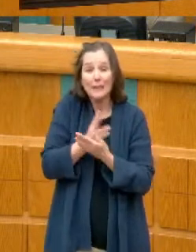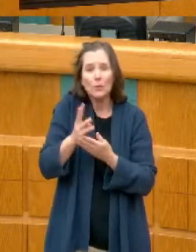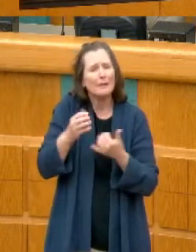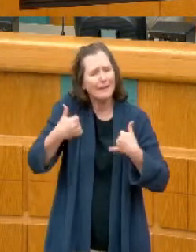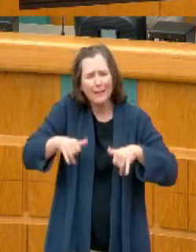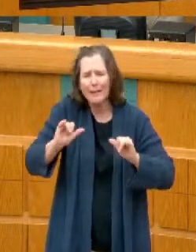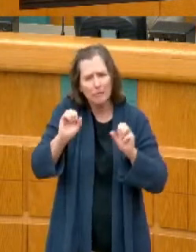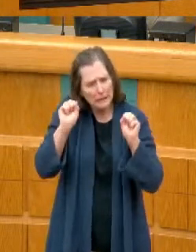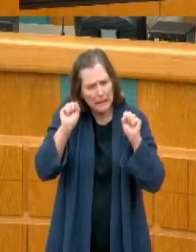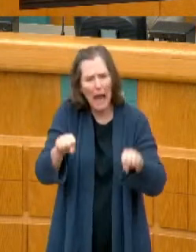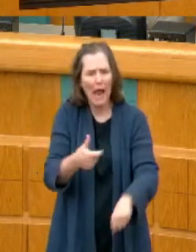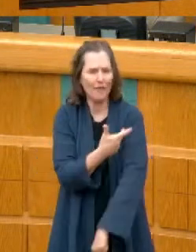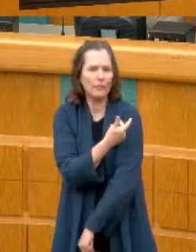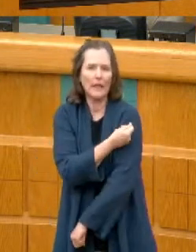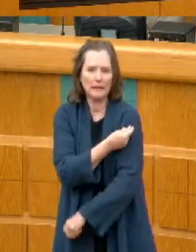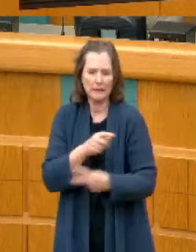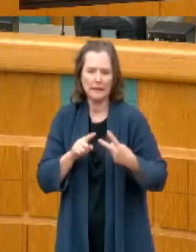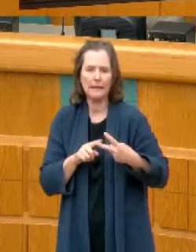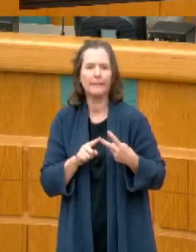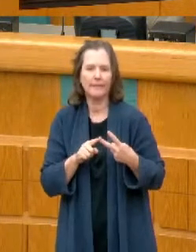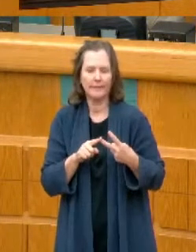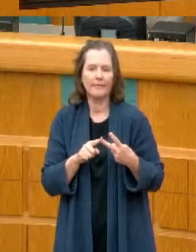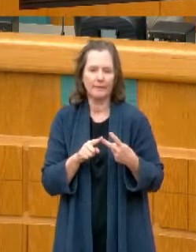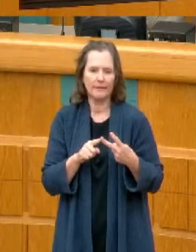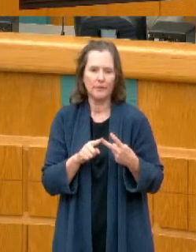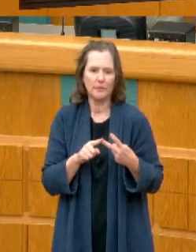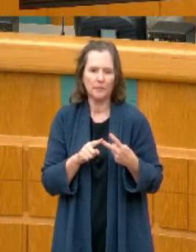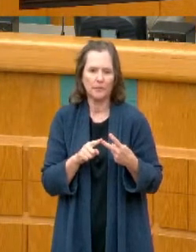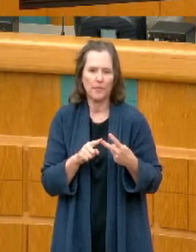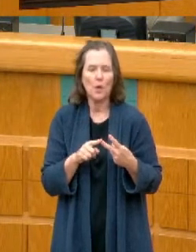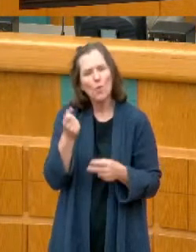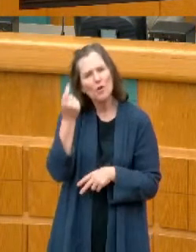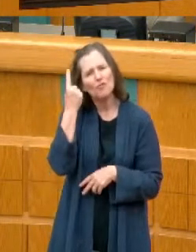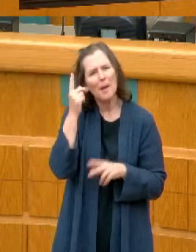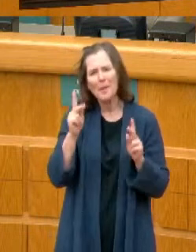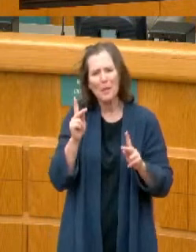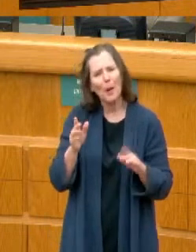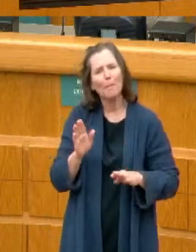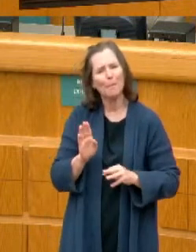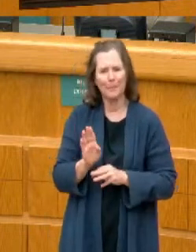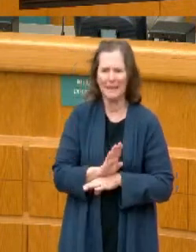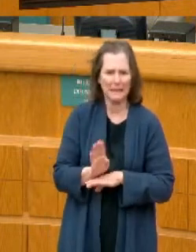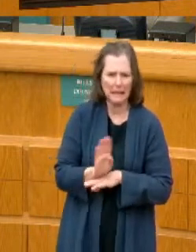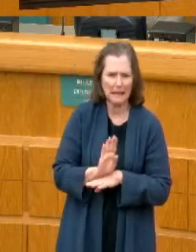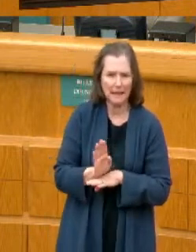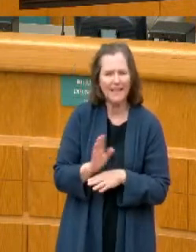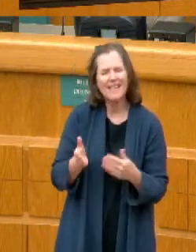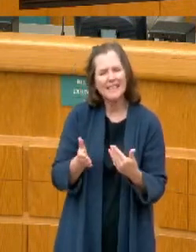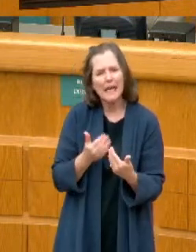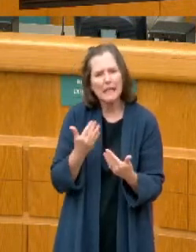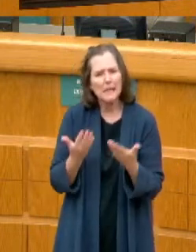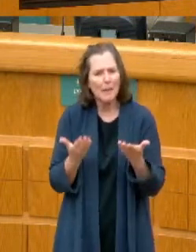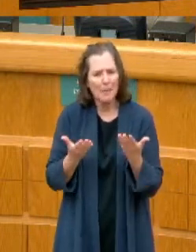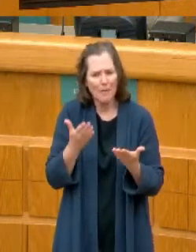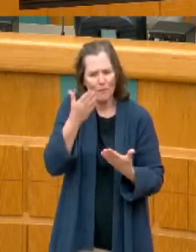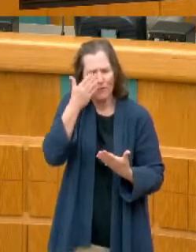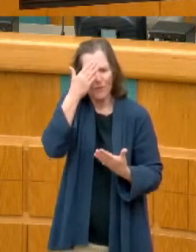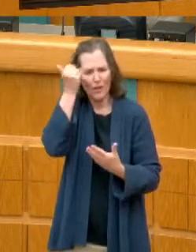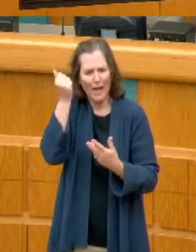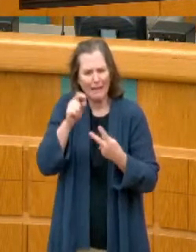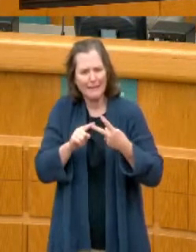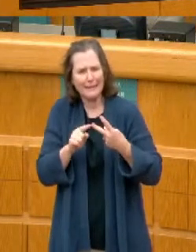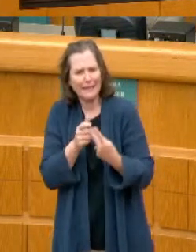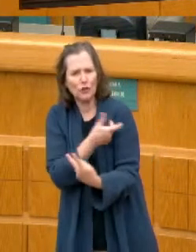because we understand that they're very busy. It's very easy to forget or to not make the time, but it's not too late.